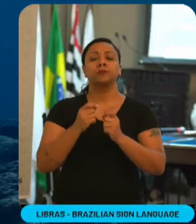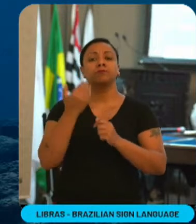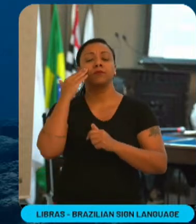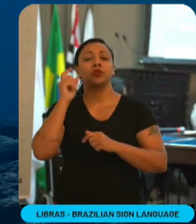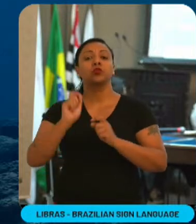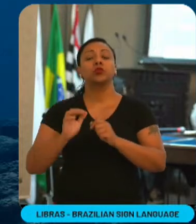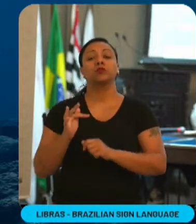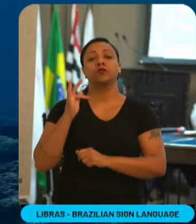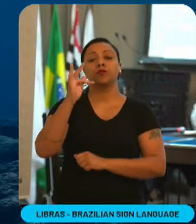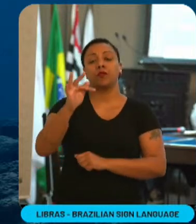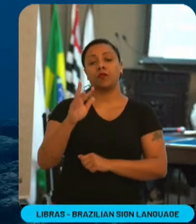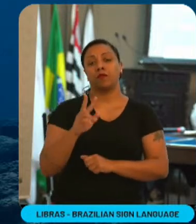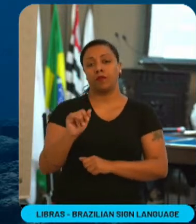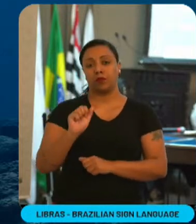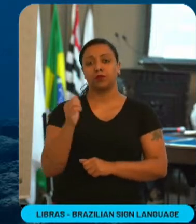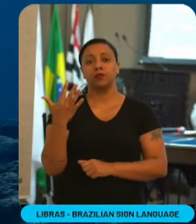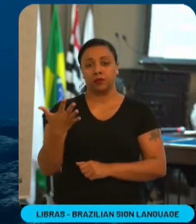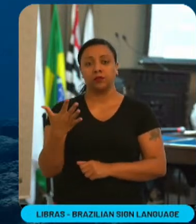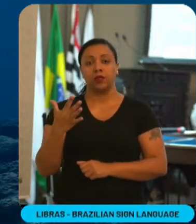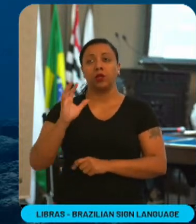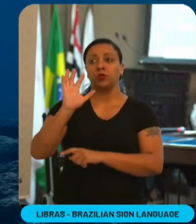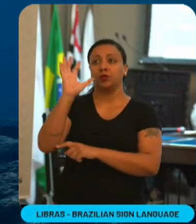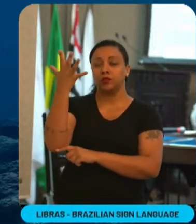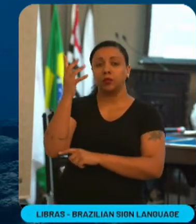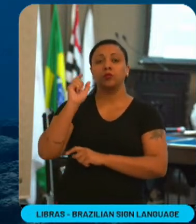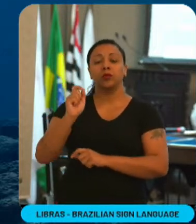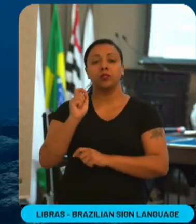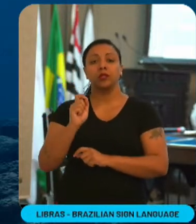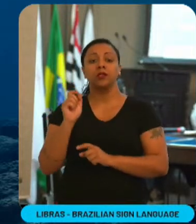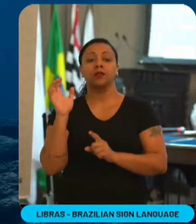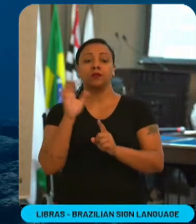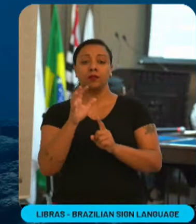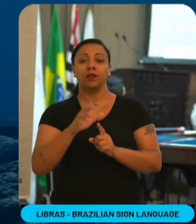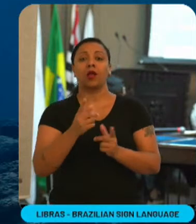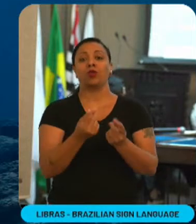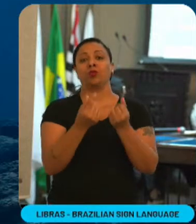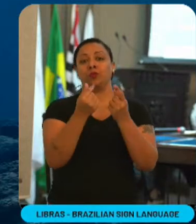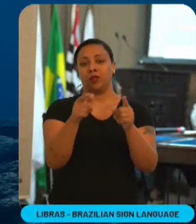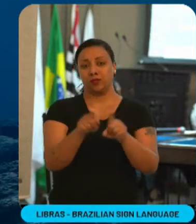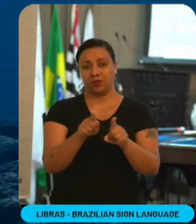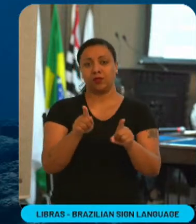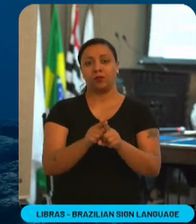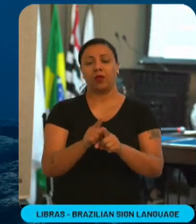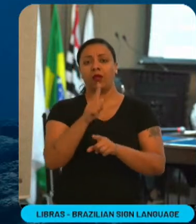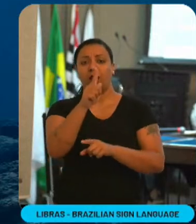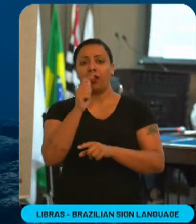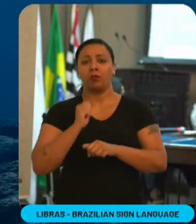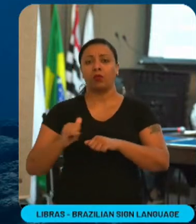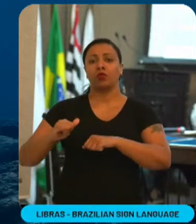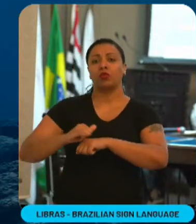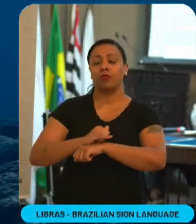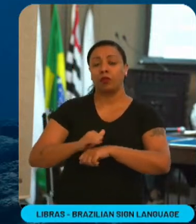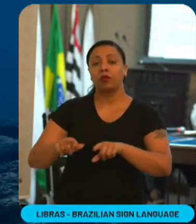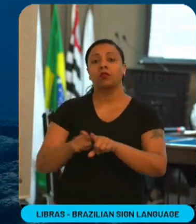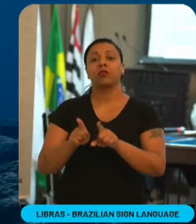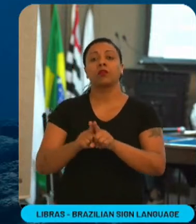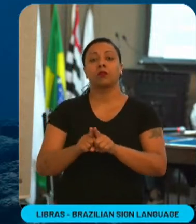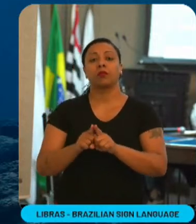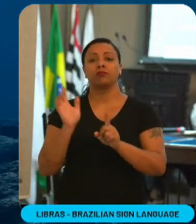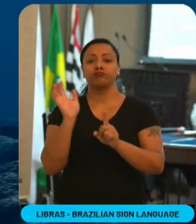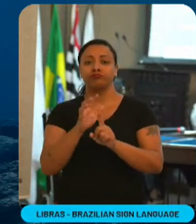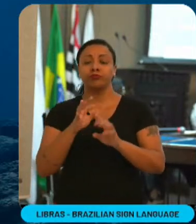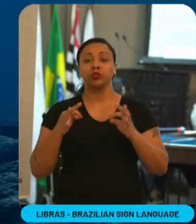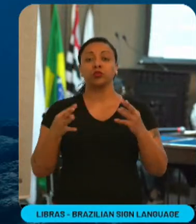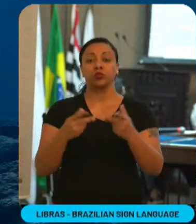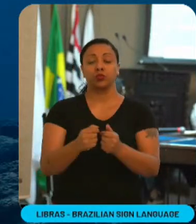of the coffee. So for example, at Climatempo, we have a panorama of what's going to happen in terms of climate changes